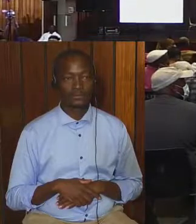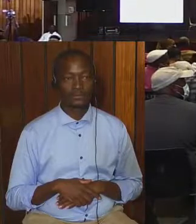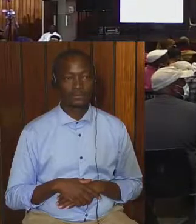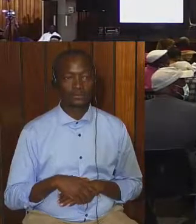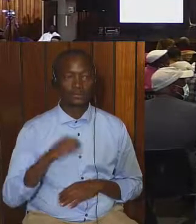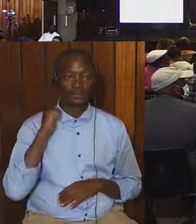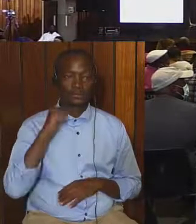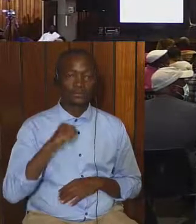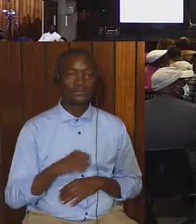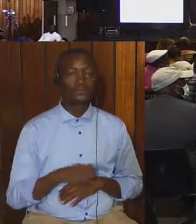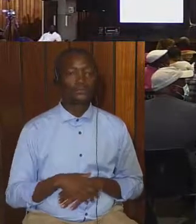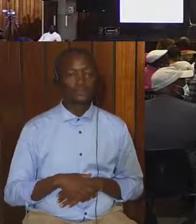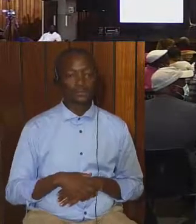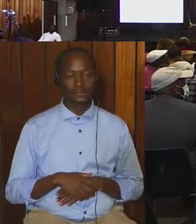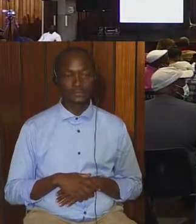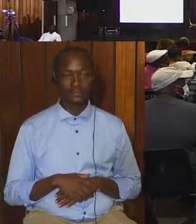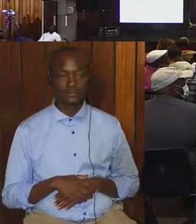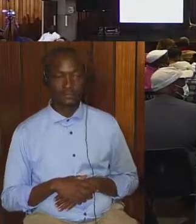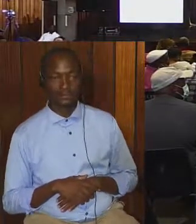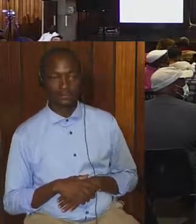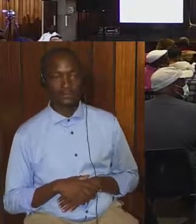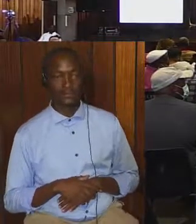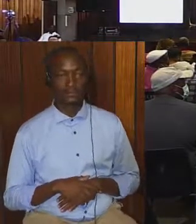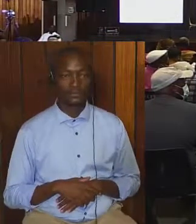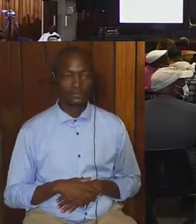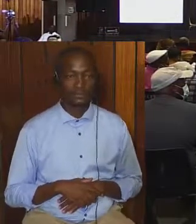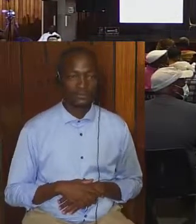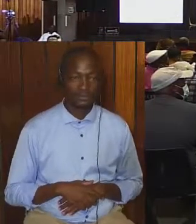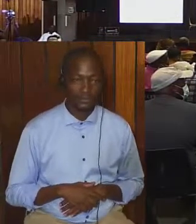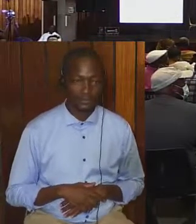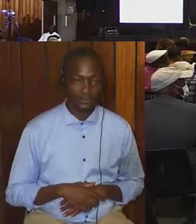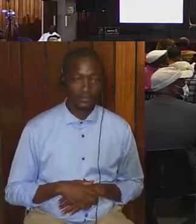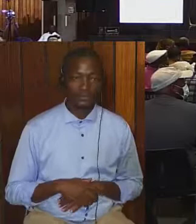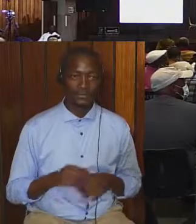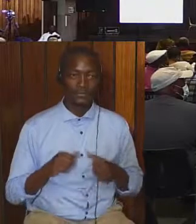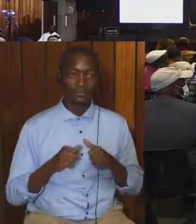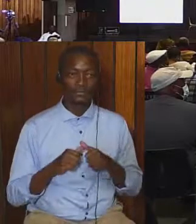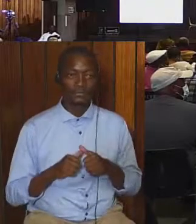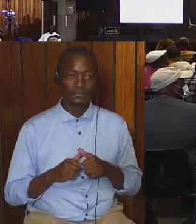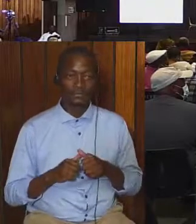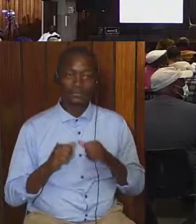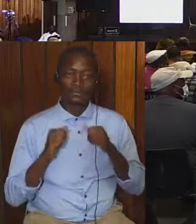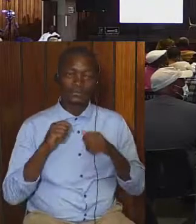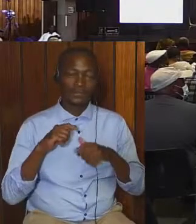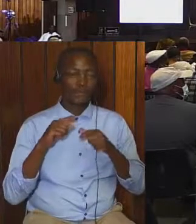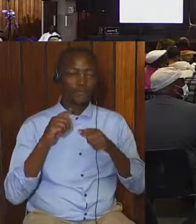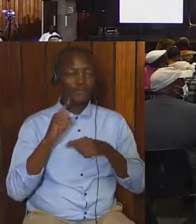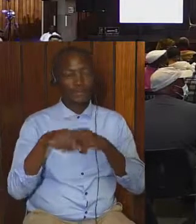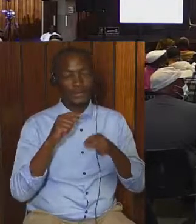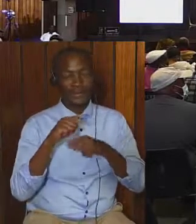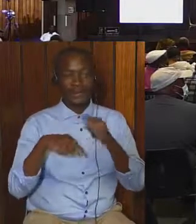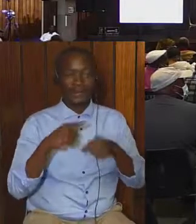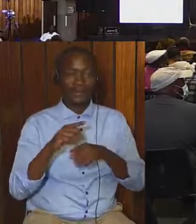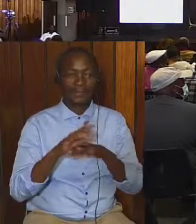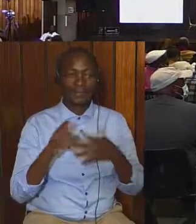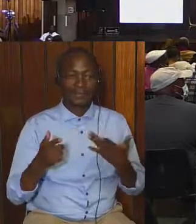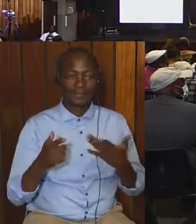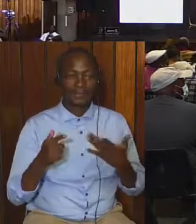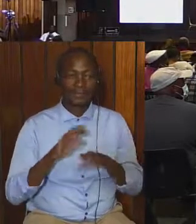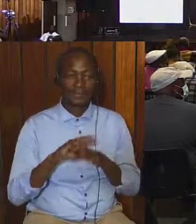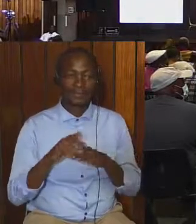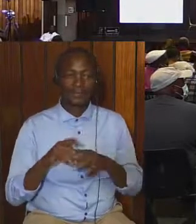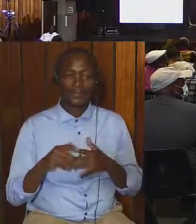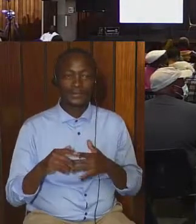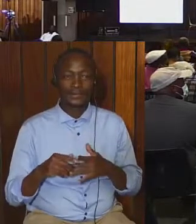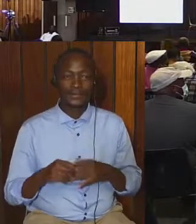Aluta continua. Continua with our struggle, continua. Forward ever, backward never. Comrade and co-patron,